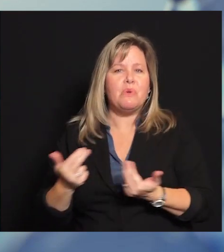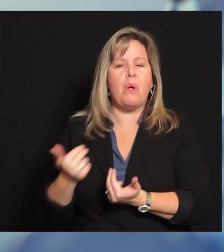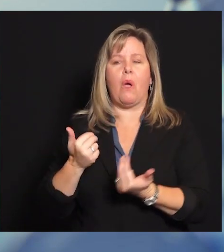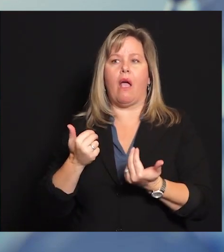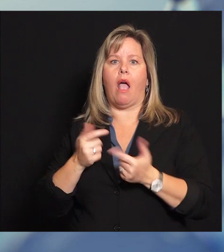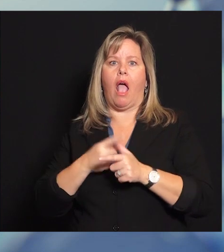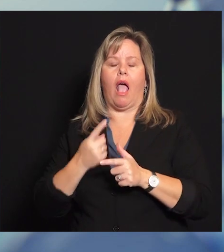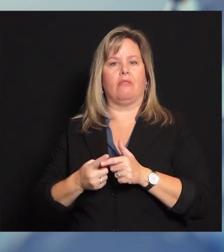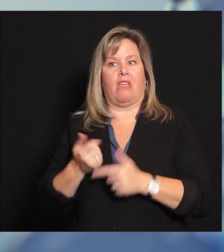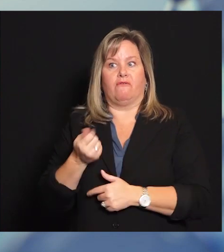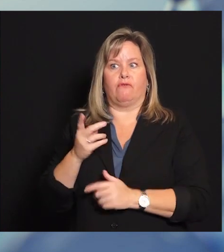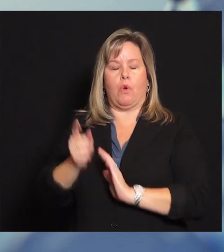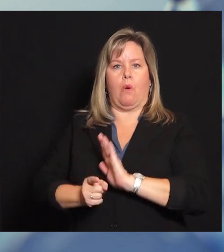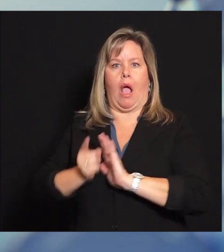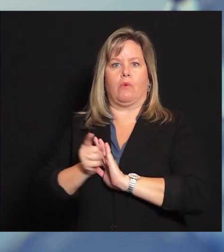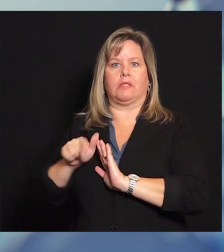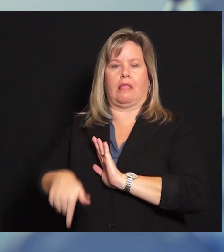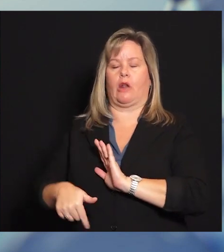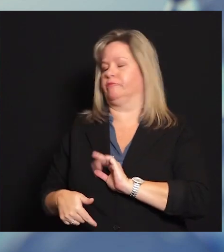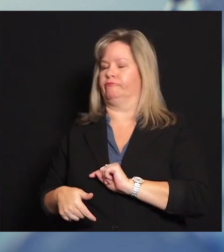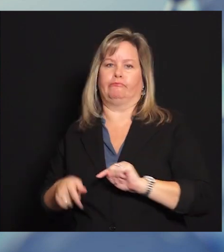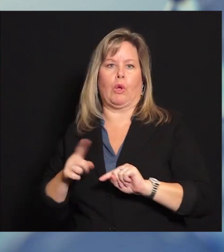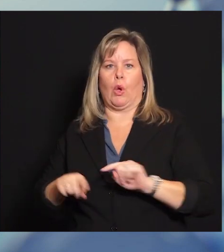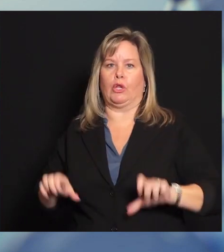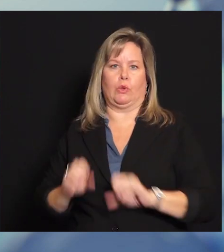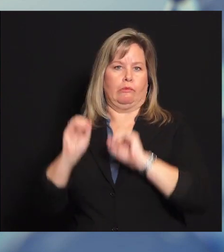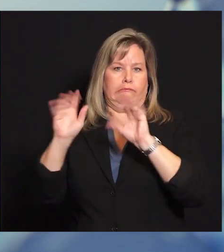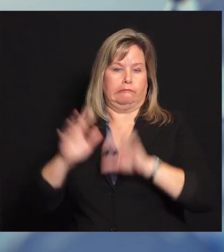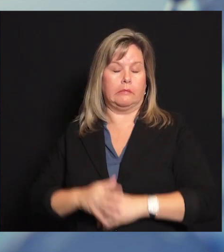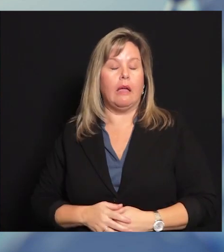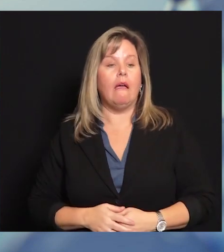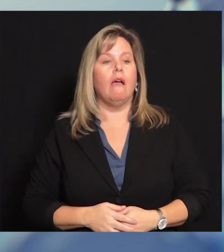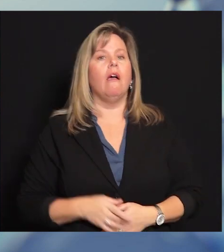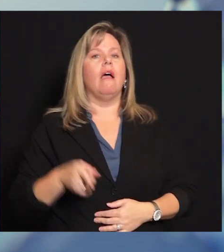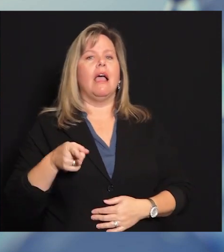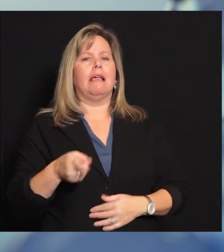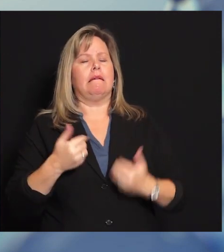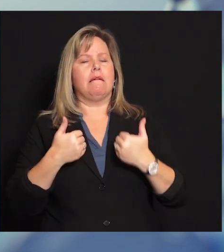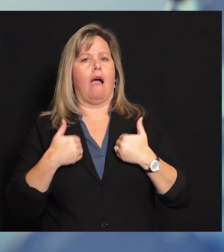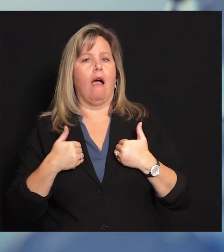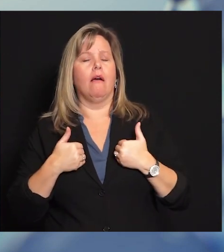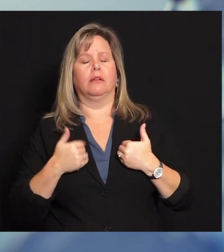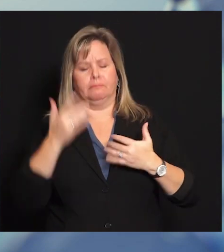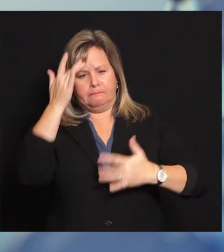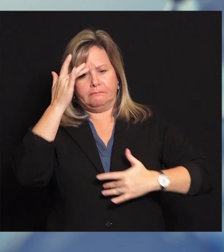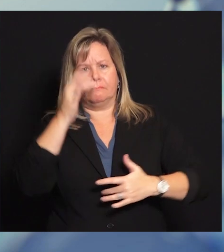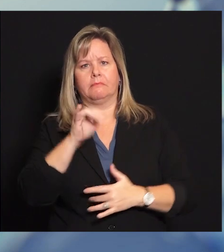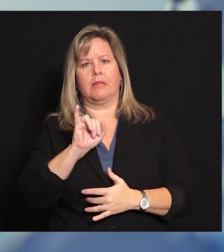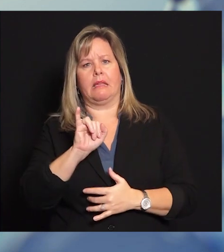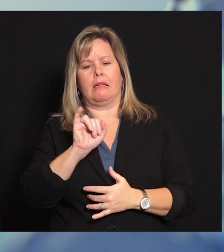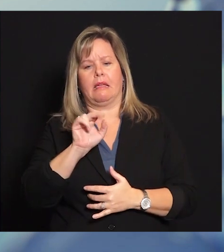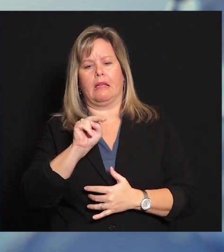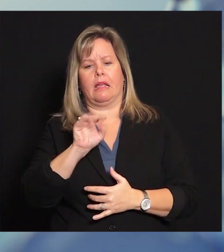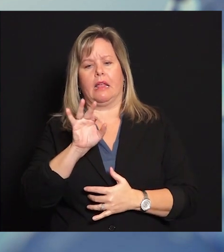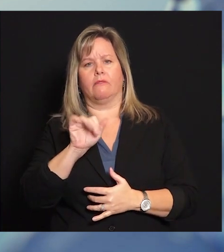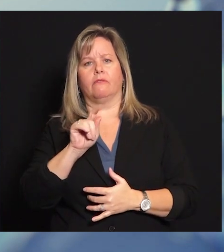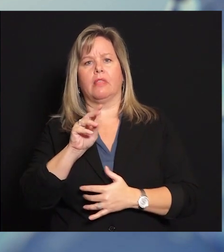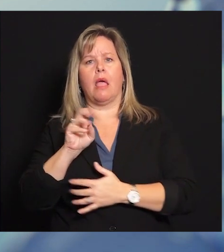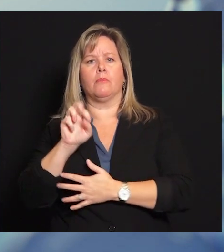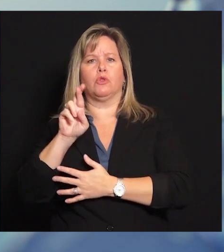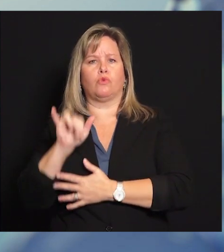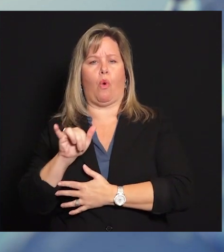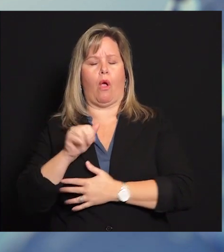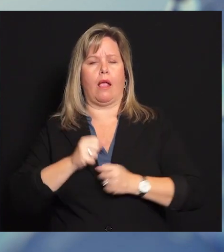to do almost anything. Bowman was diagnosed with multisystem inflammatory syndrome, a serious condition associated